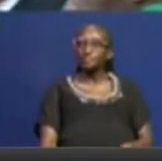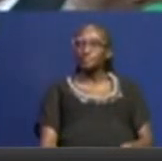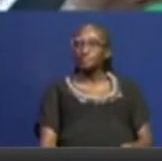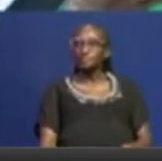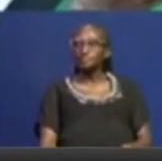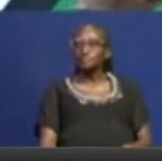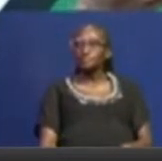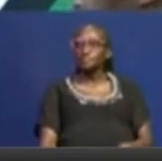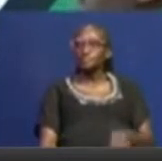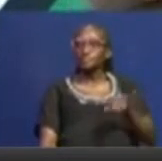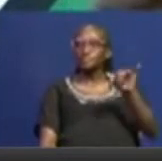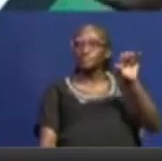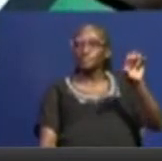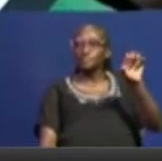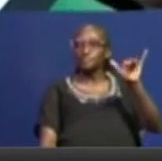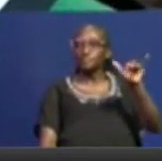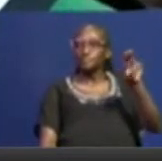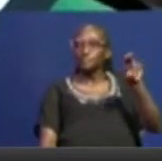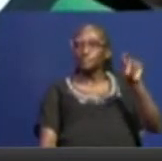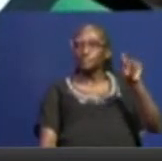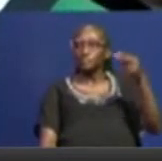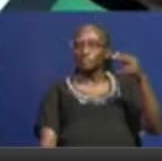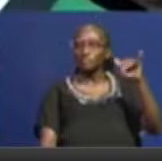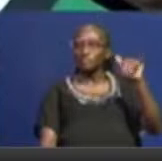Nandi Cynthia Chepkoske Muge.